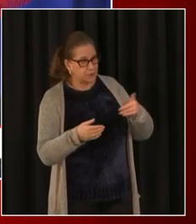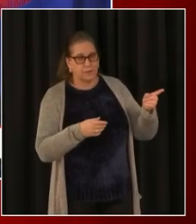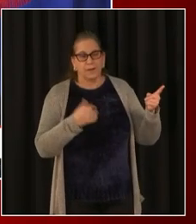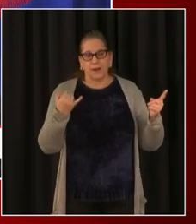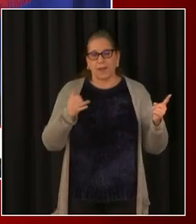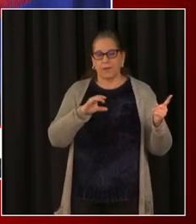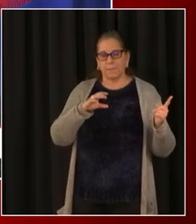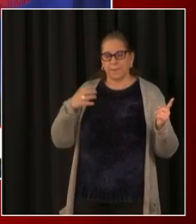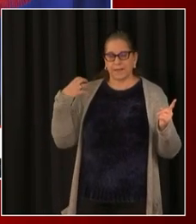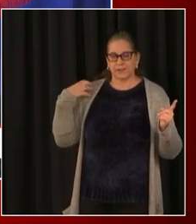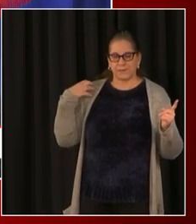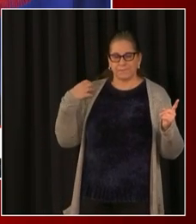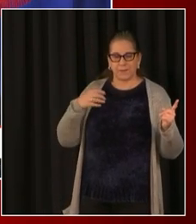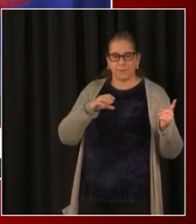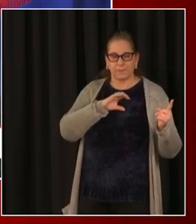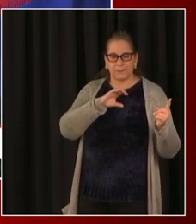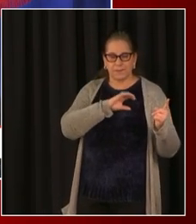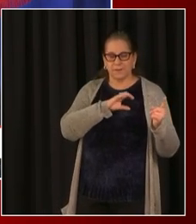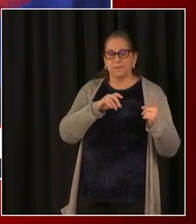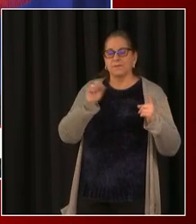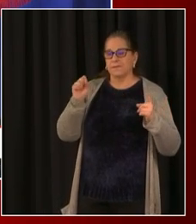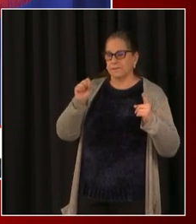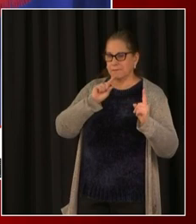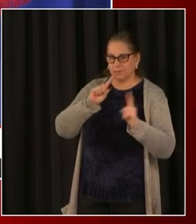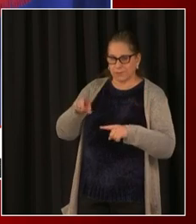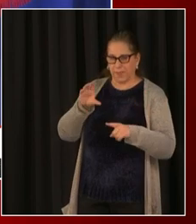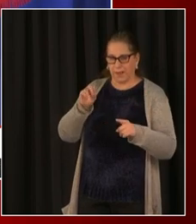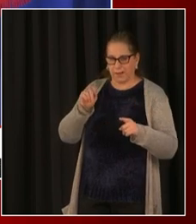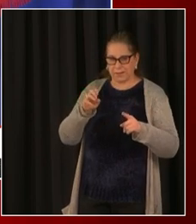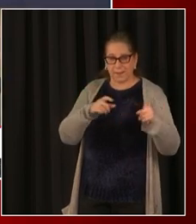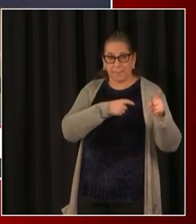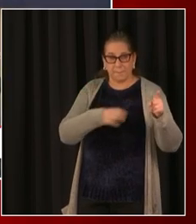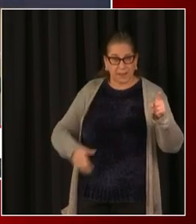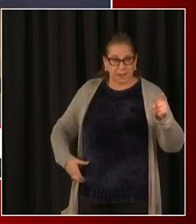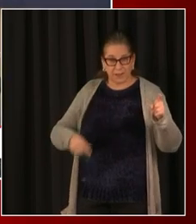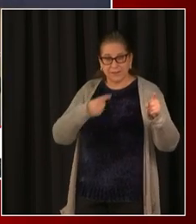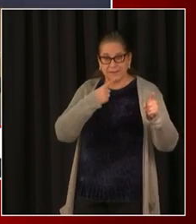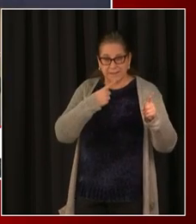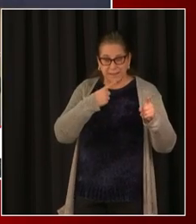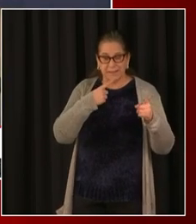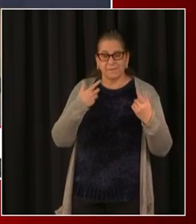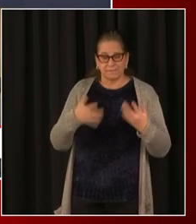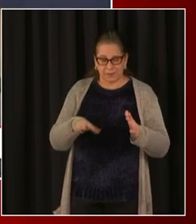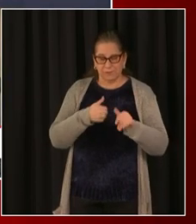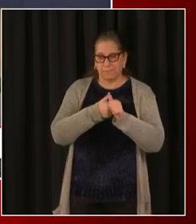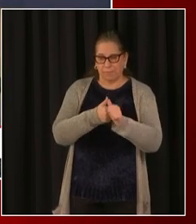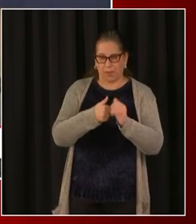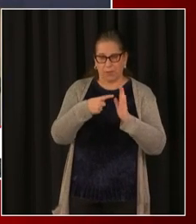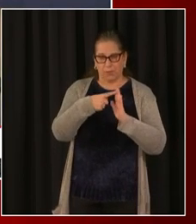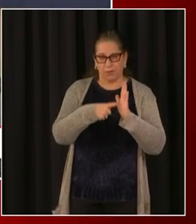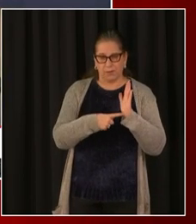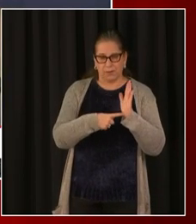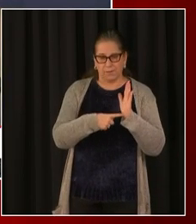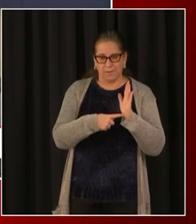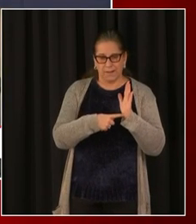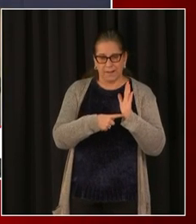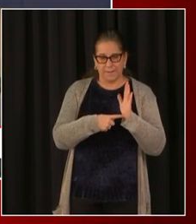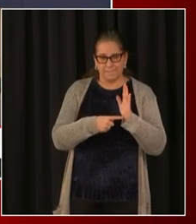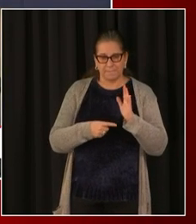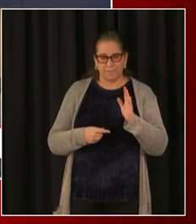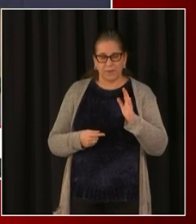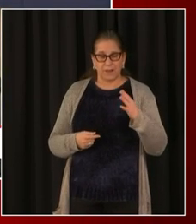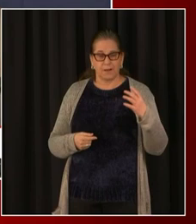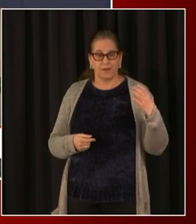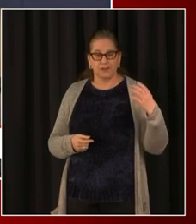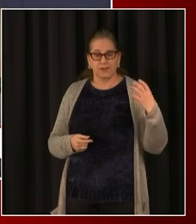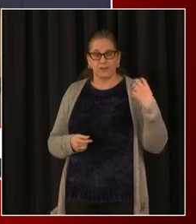Yeah, as the mayor stated, we stand by what was in the article. Chief Son did reach out, but